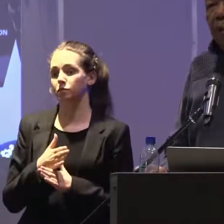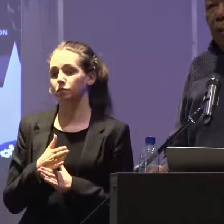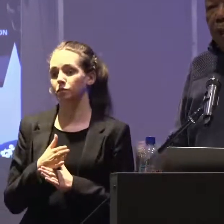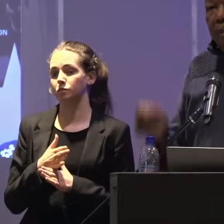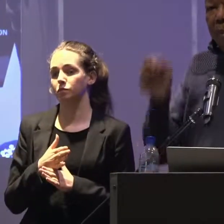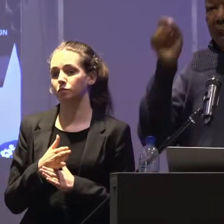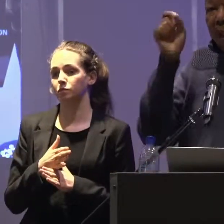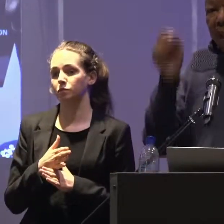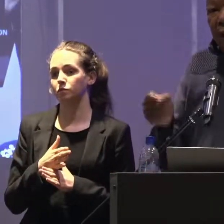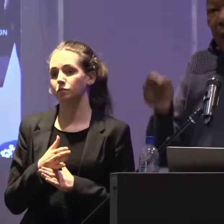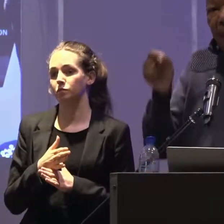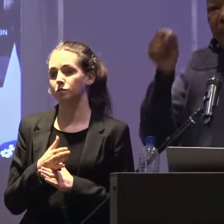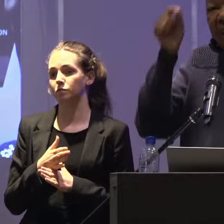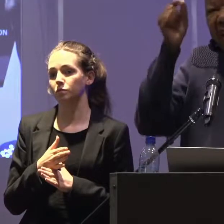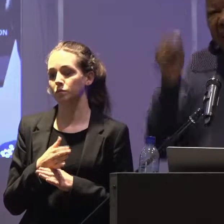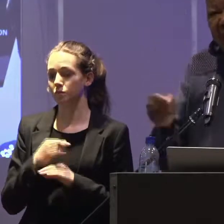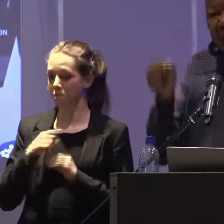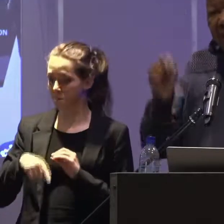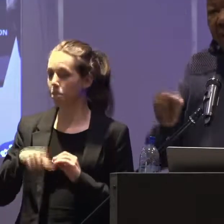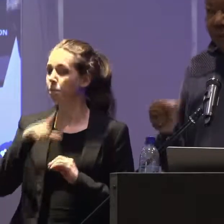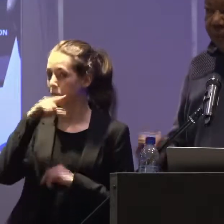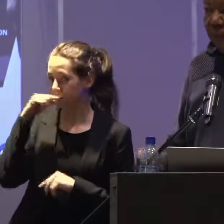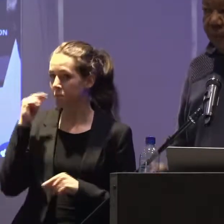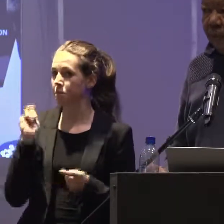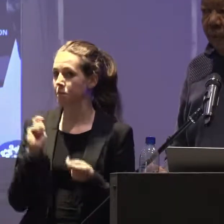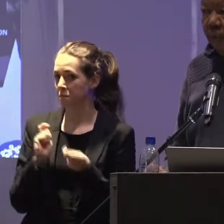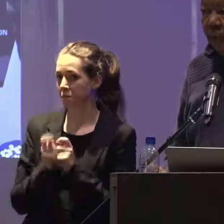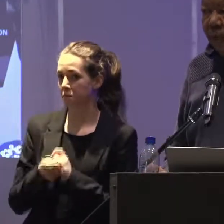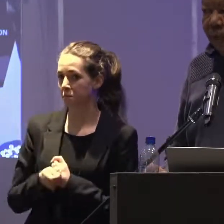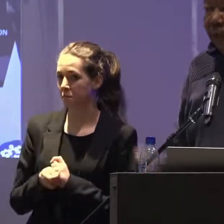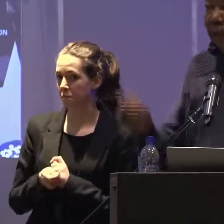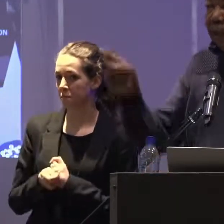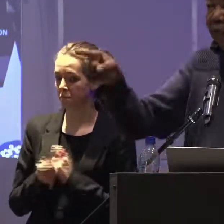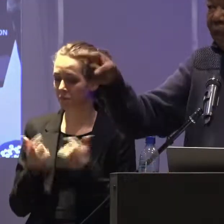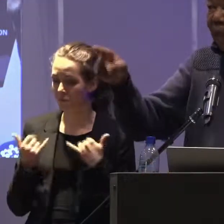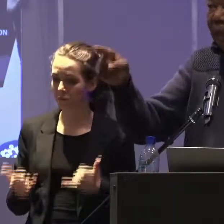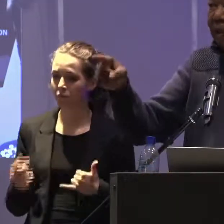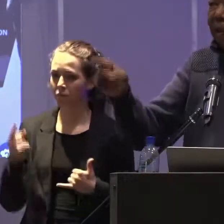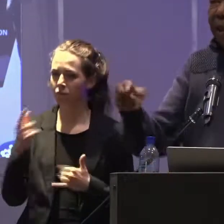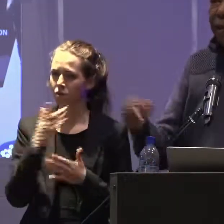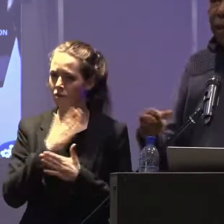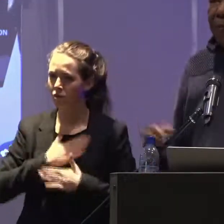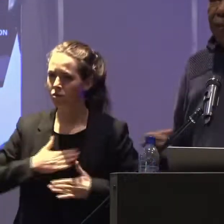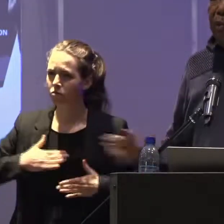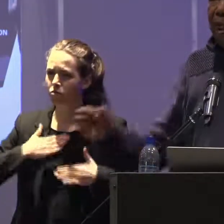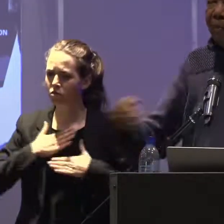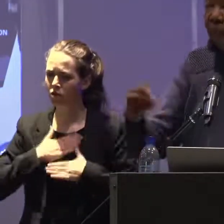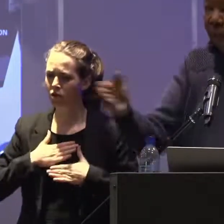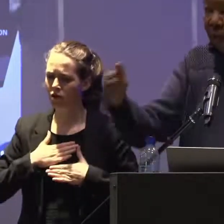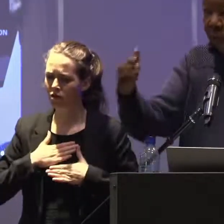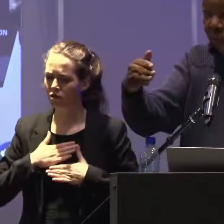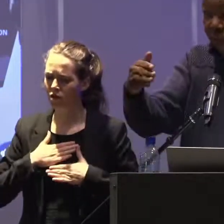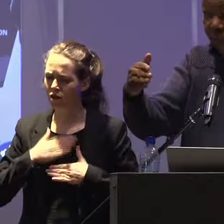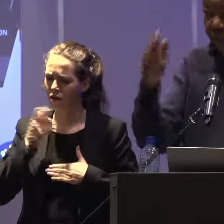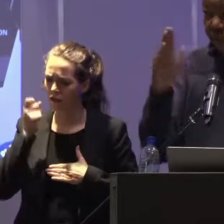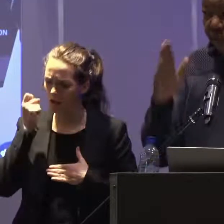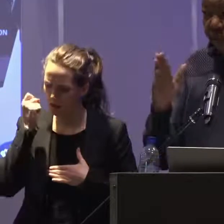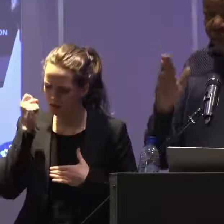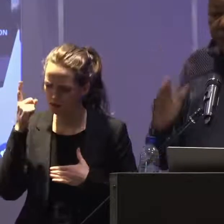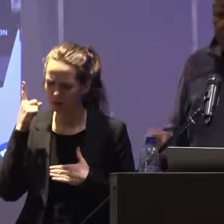you will begin to appreciate the difficulty that we have to navigate through.